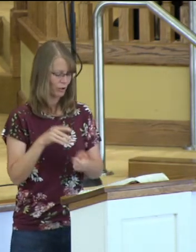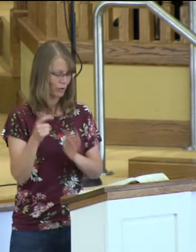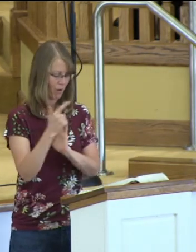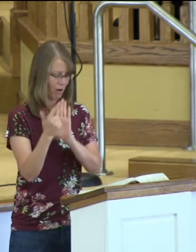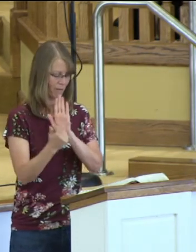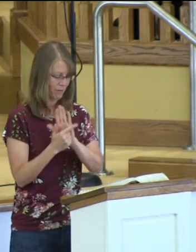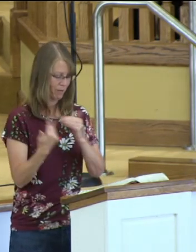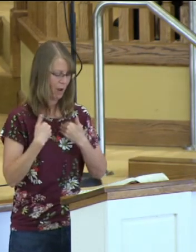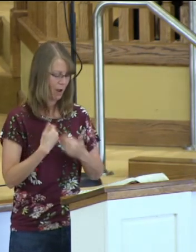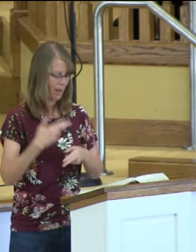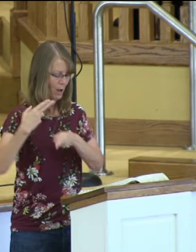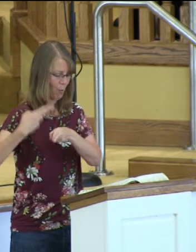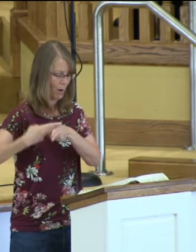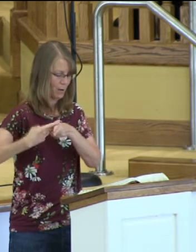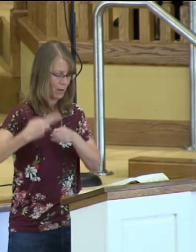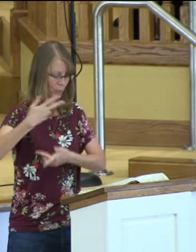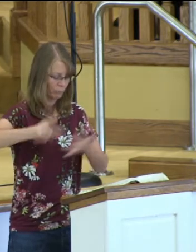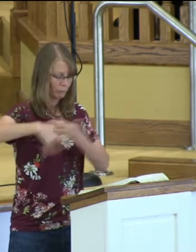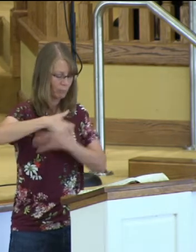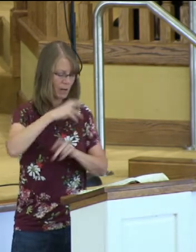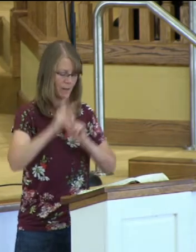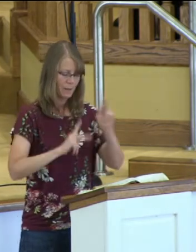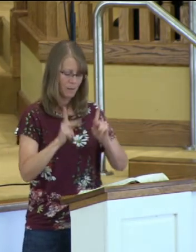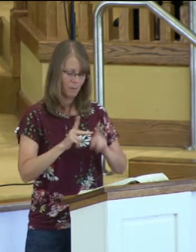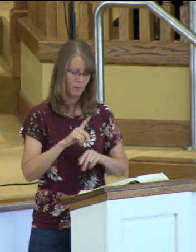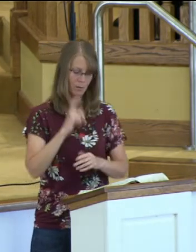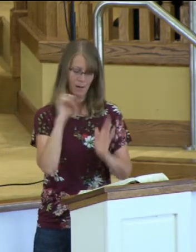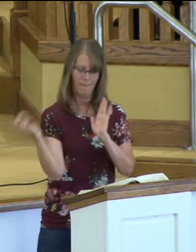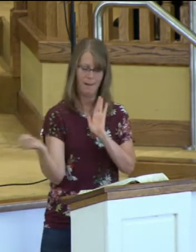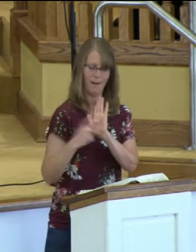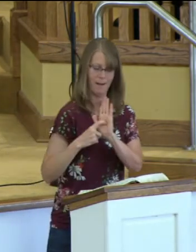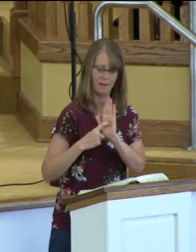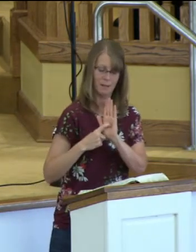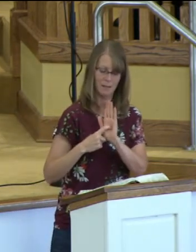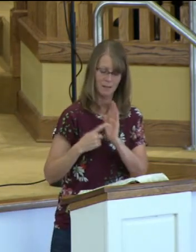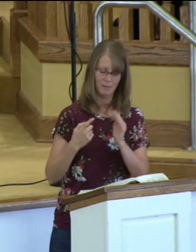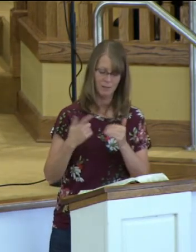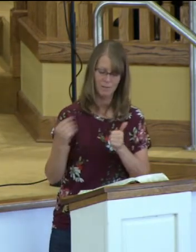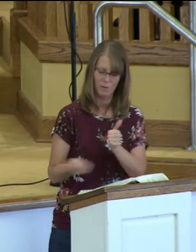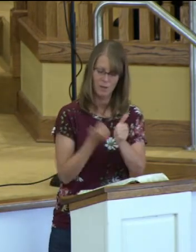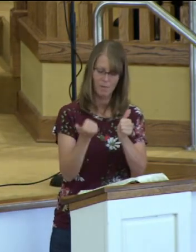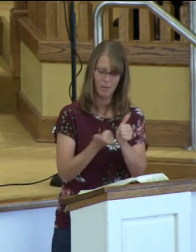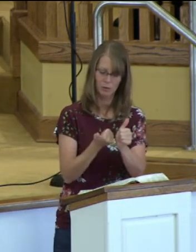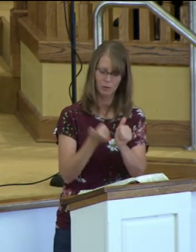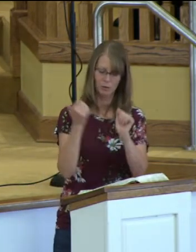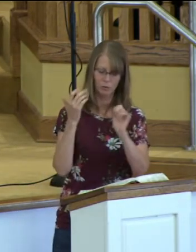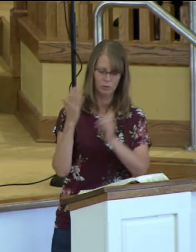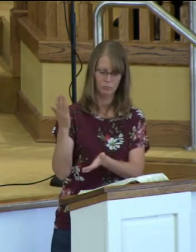the apostles for the little space. Now, this guy,